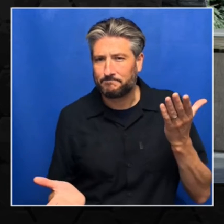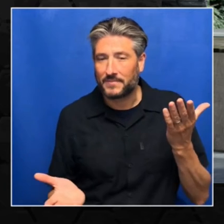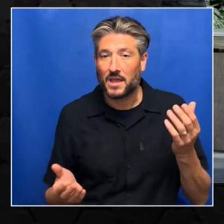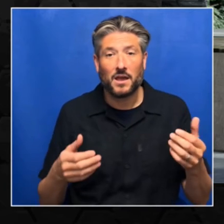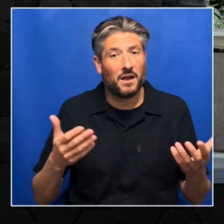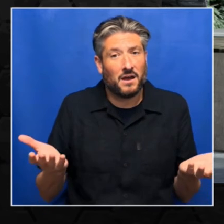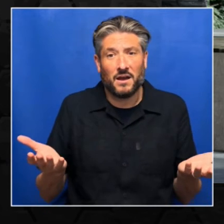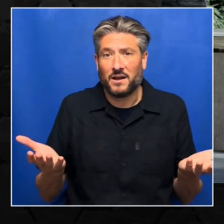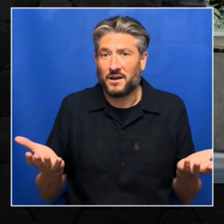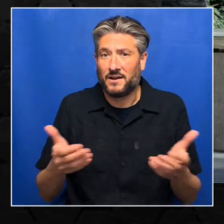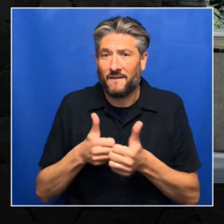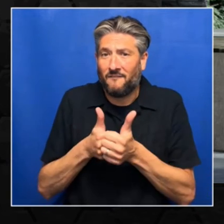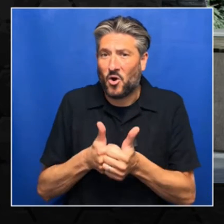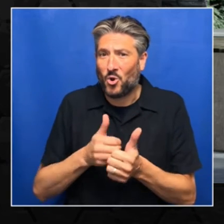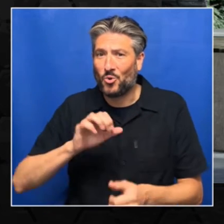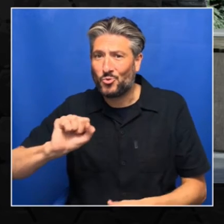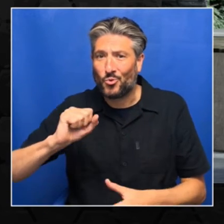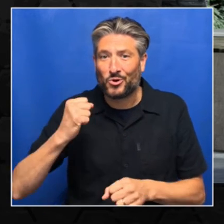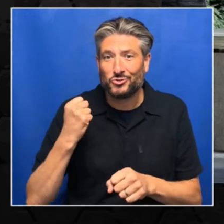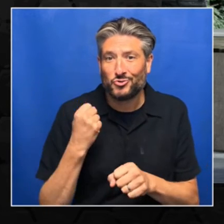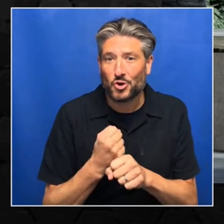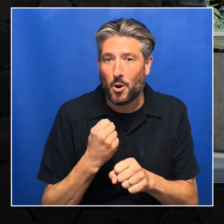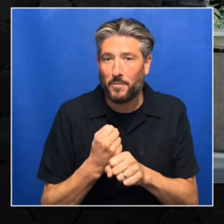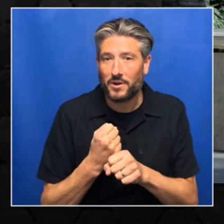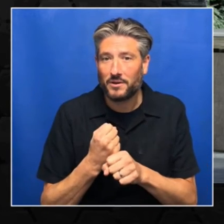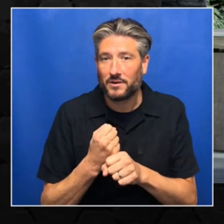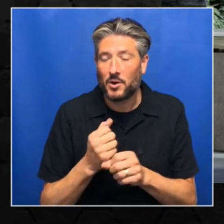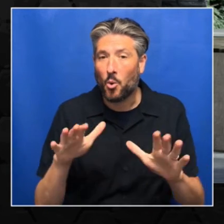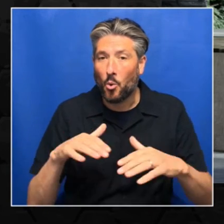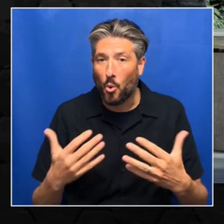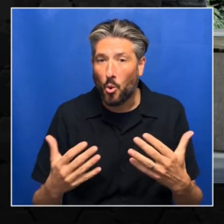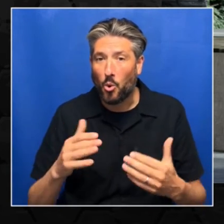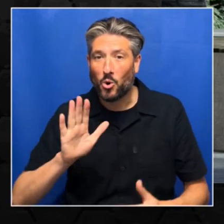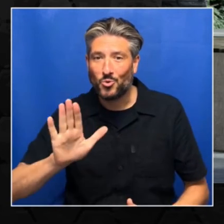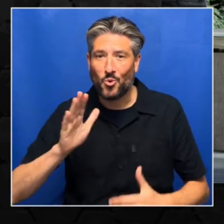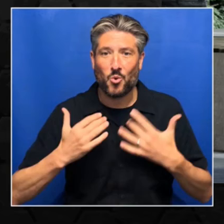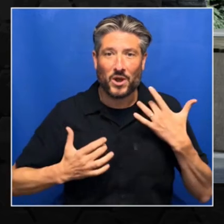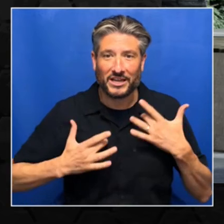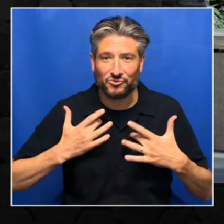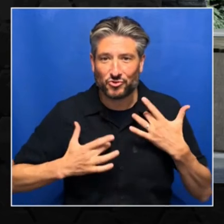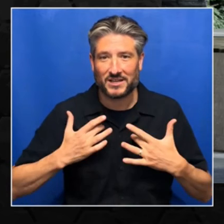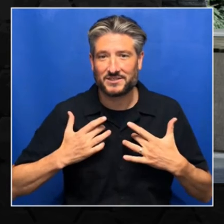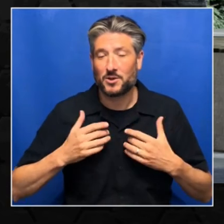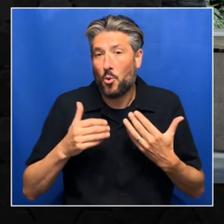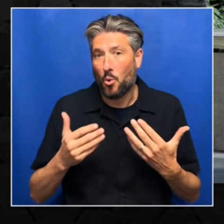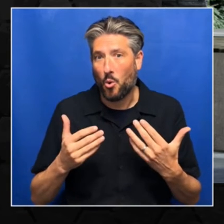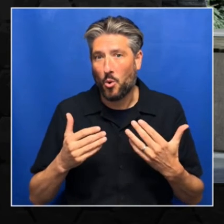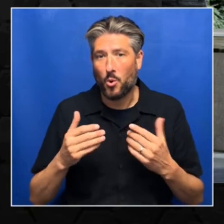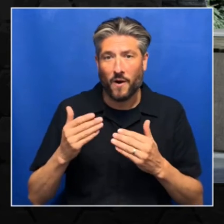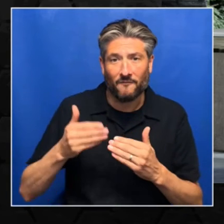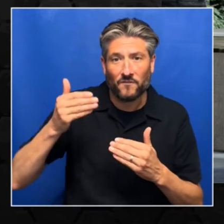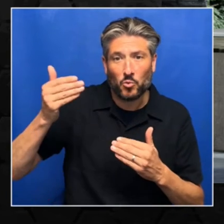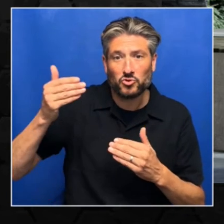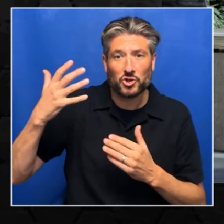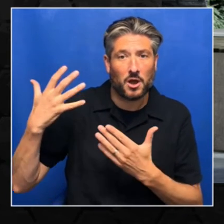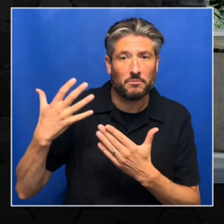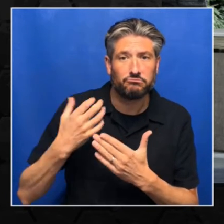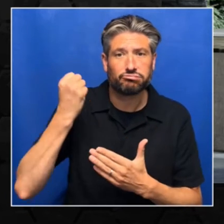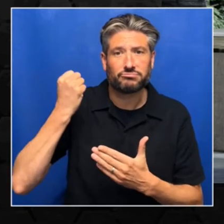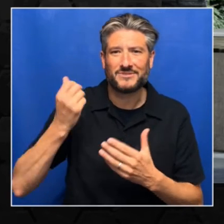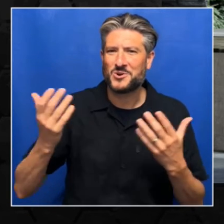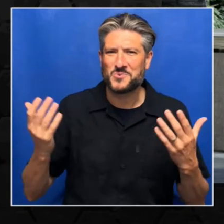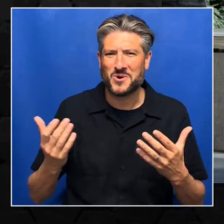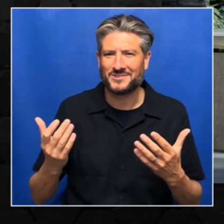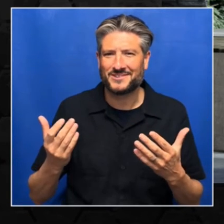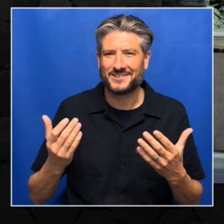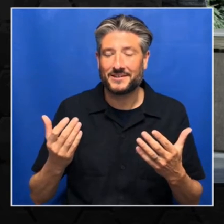or ambitions that the person has. So each one of these may lead to a different or basically